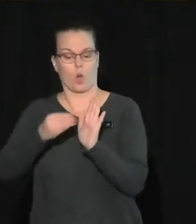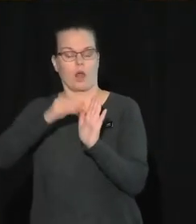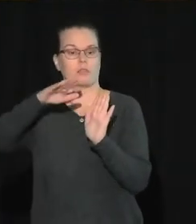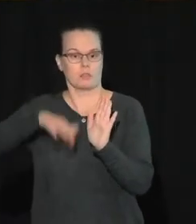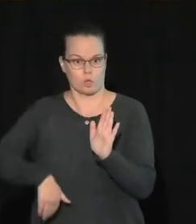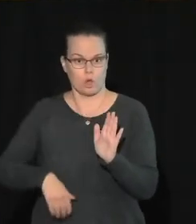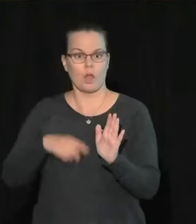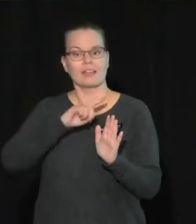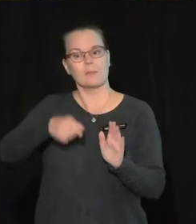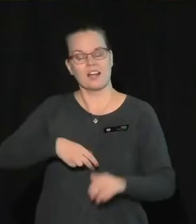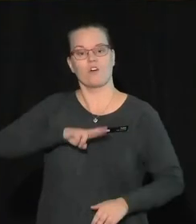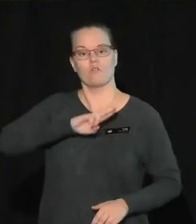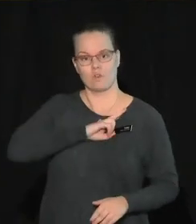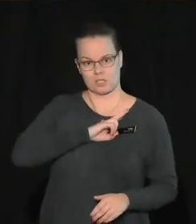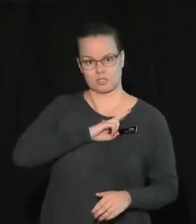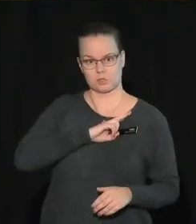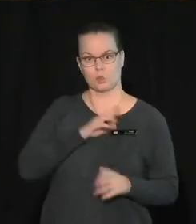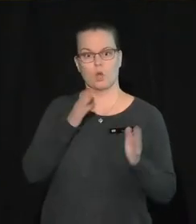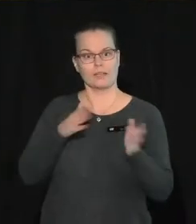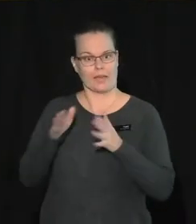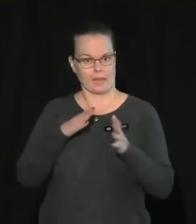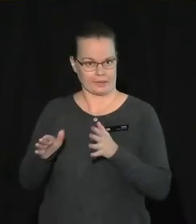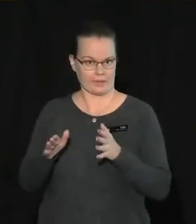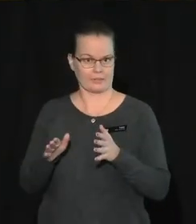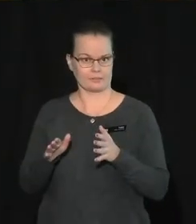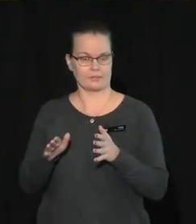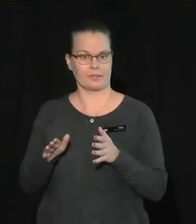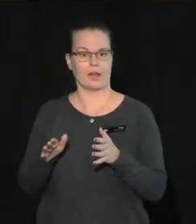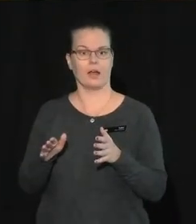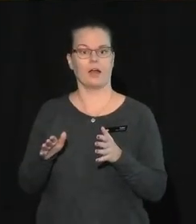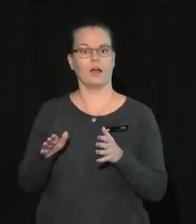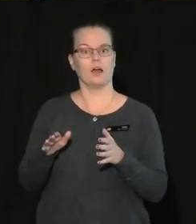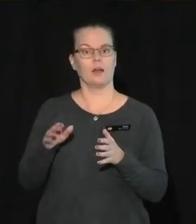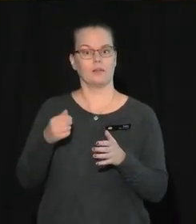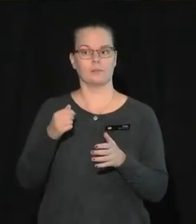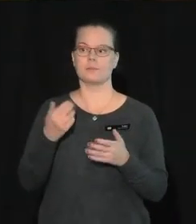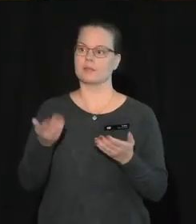obligation for telecom service providers to ensure that